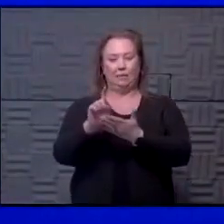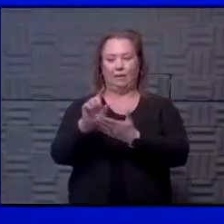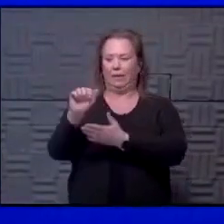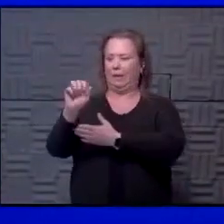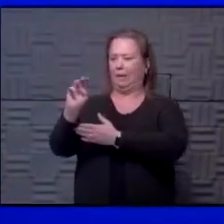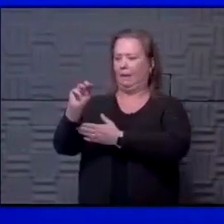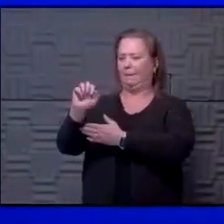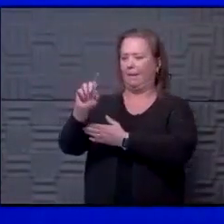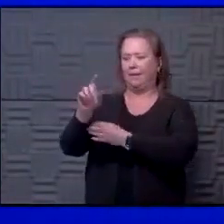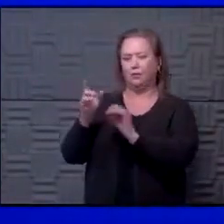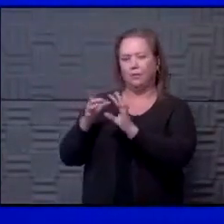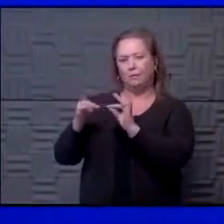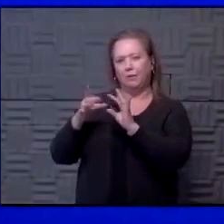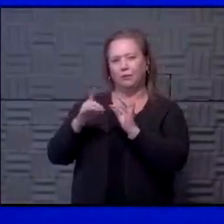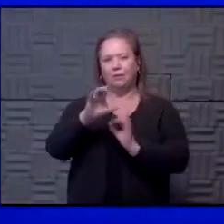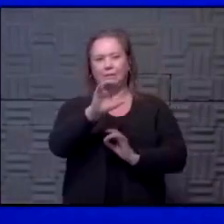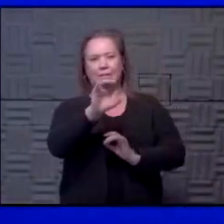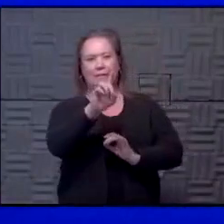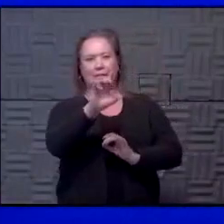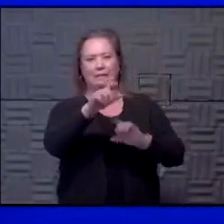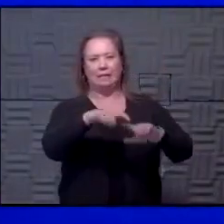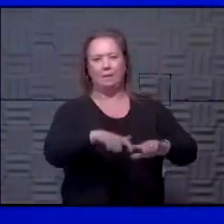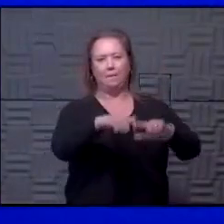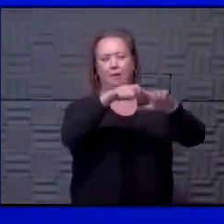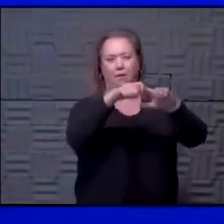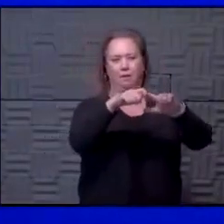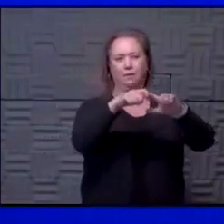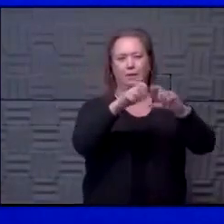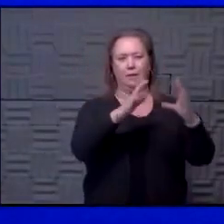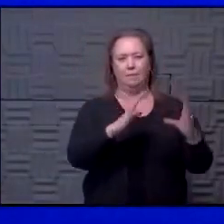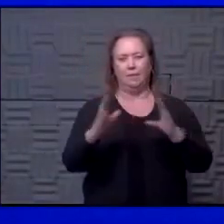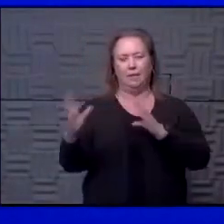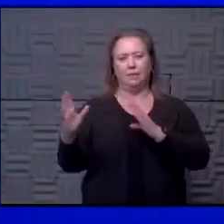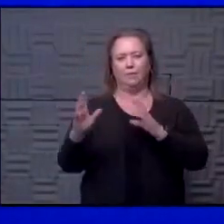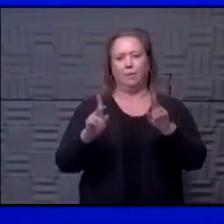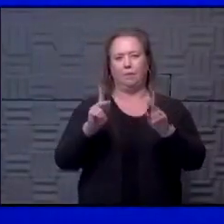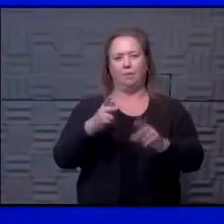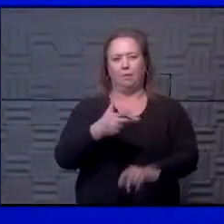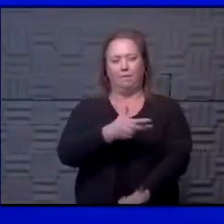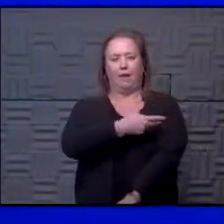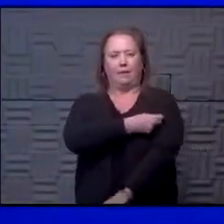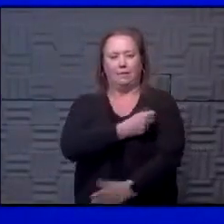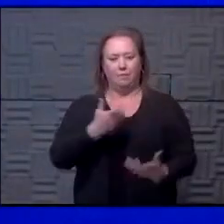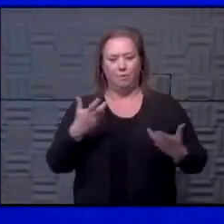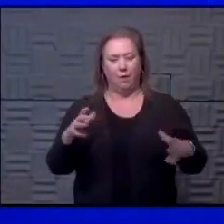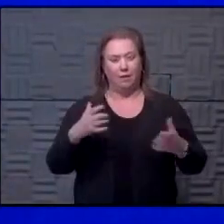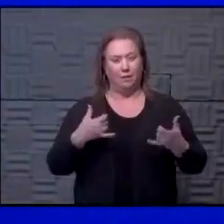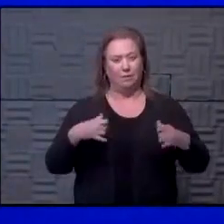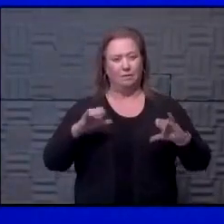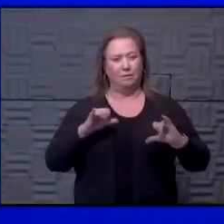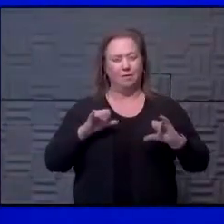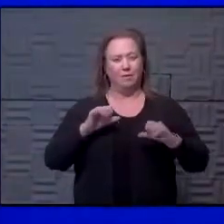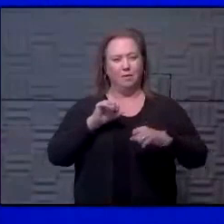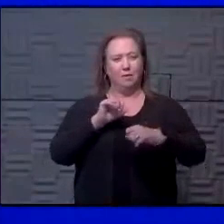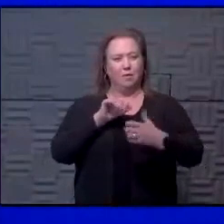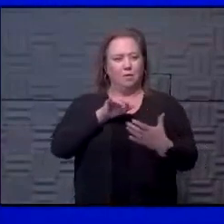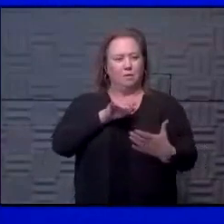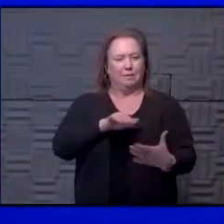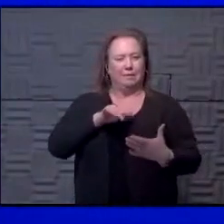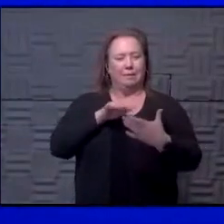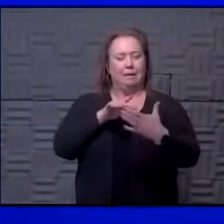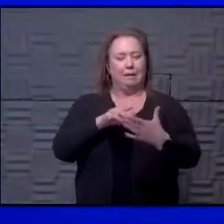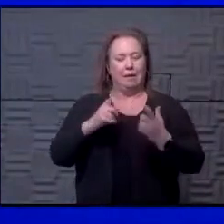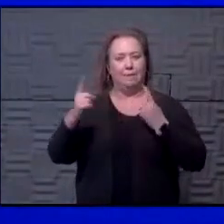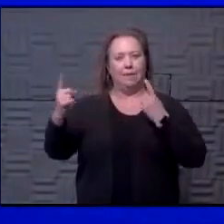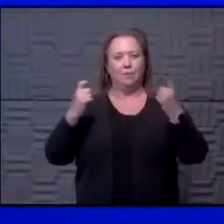this a little bit, they paused plans to come out with guidelines for people who are vaccinated against SARS-CoV-2, saying they're still in the works. In the meantime, though, I'm getting a lot